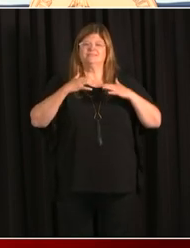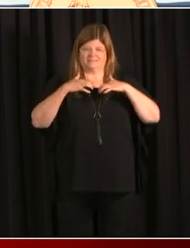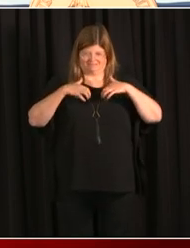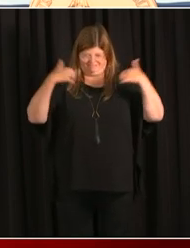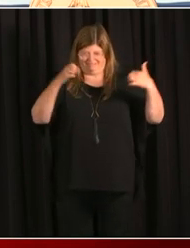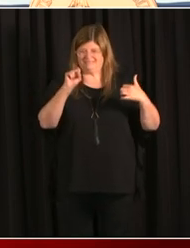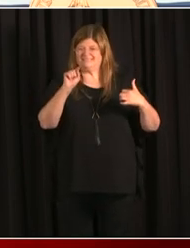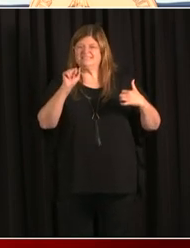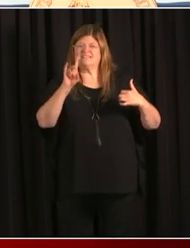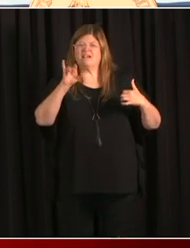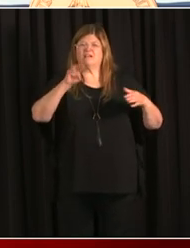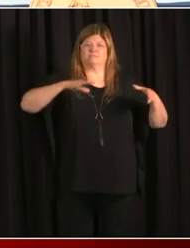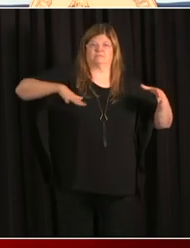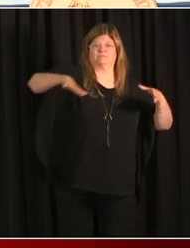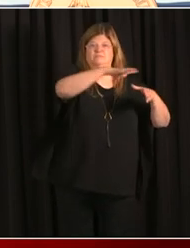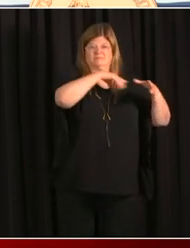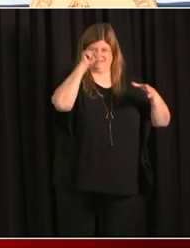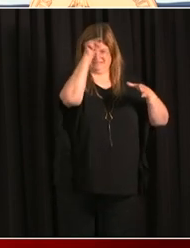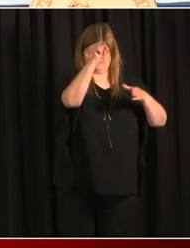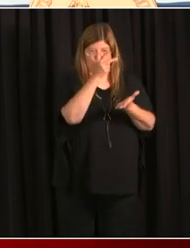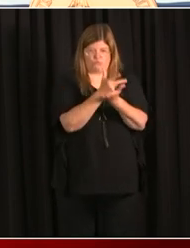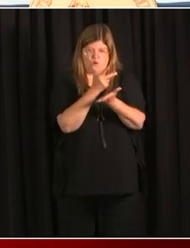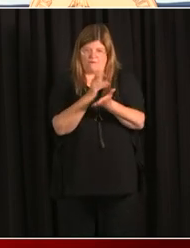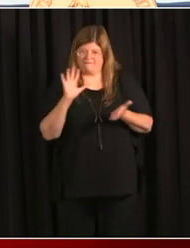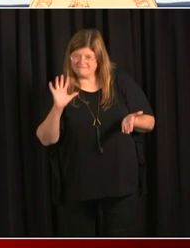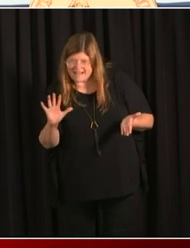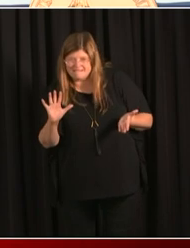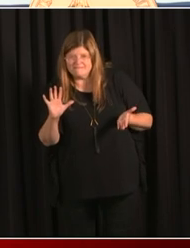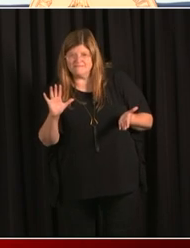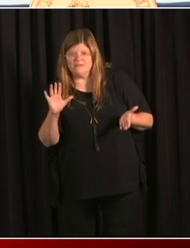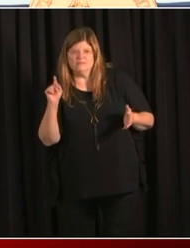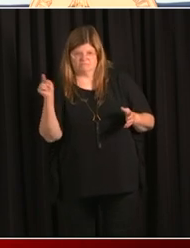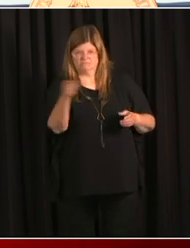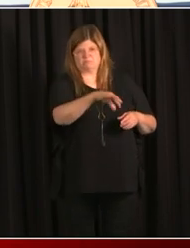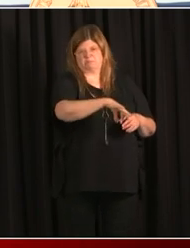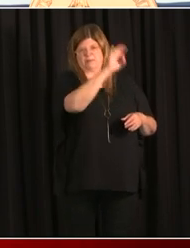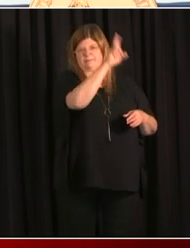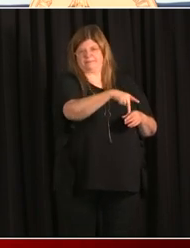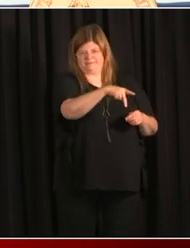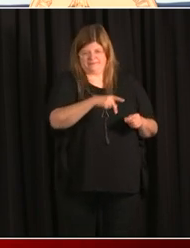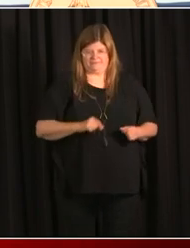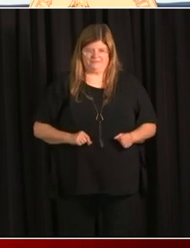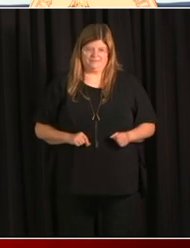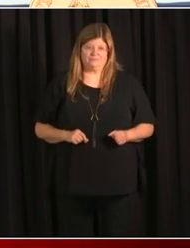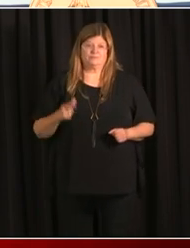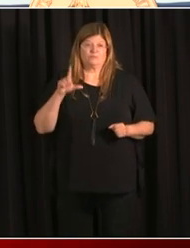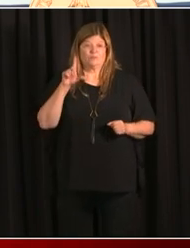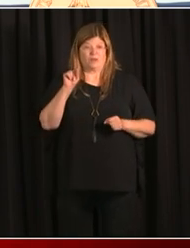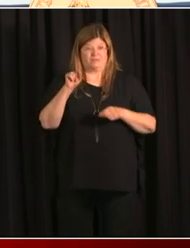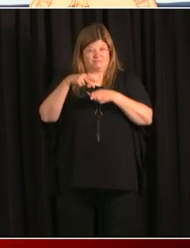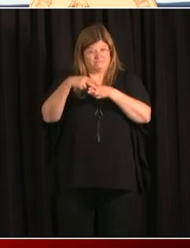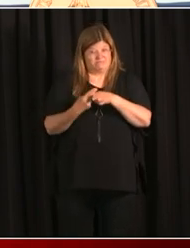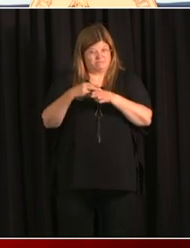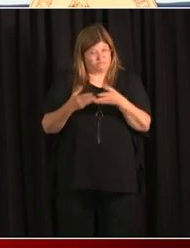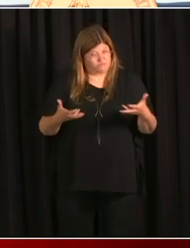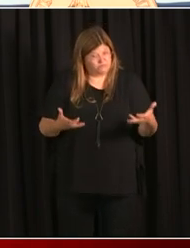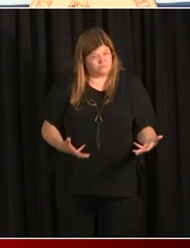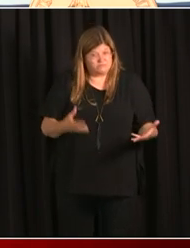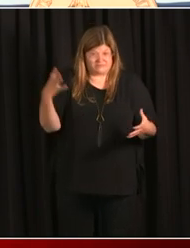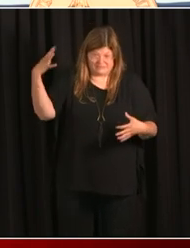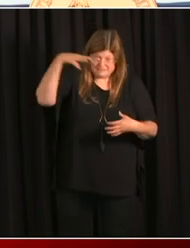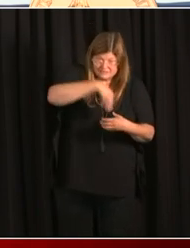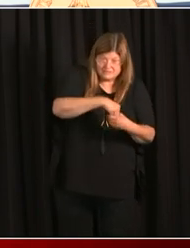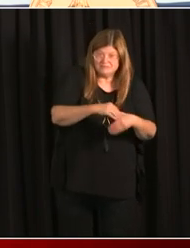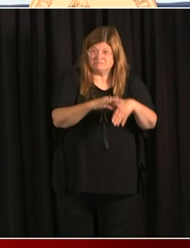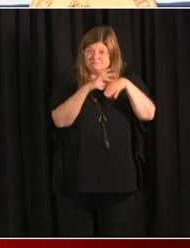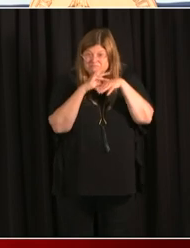car will receive a package that includes nearly 20 pounds of food, including meat, fish, and fresh produce.